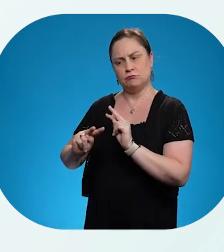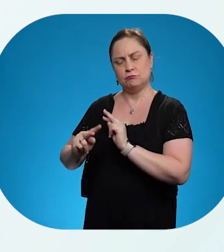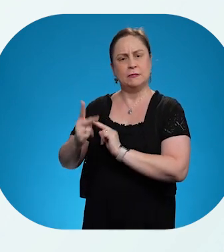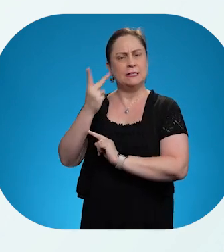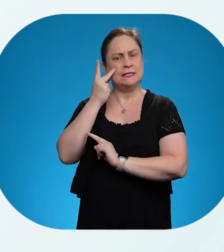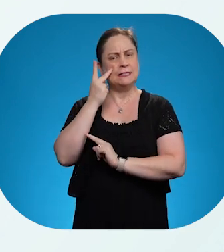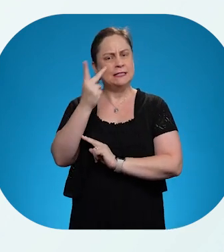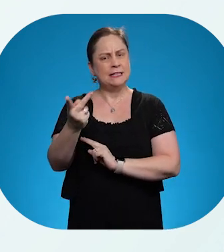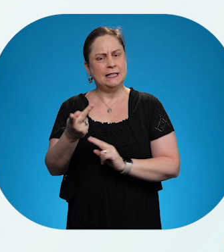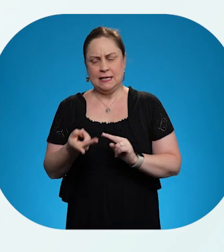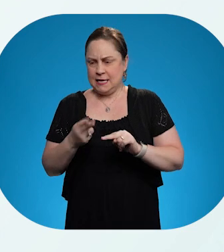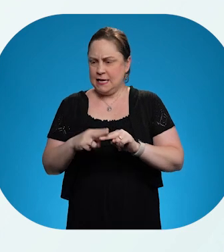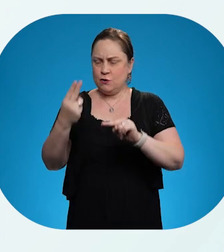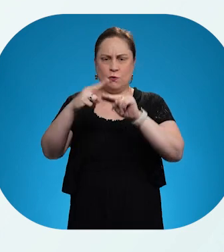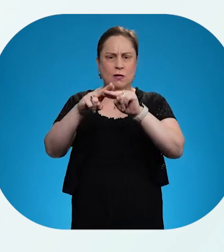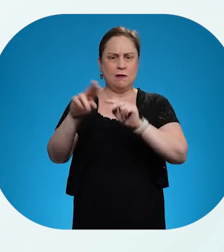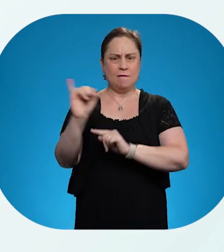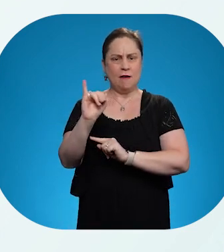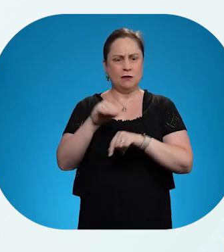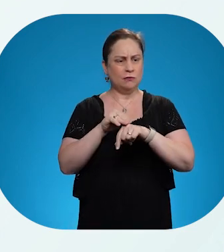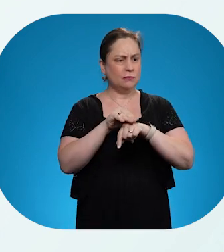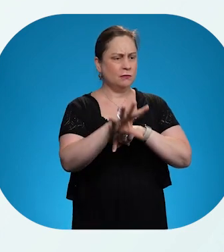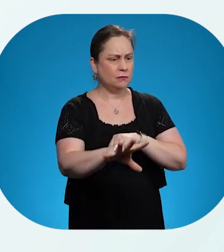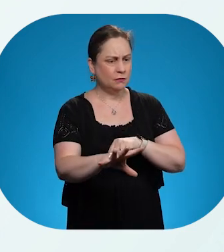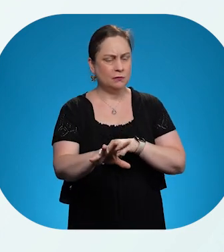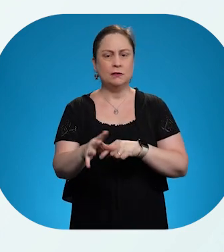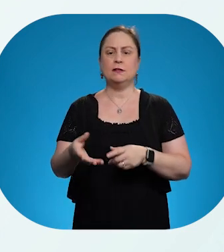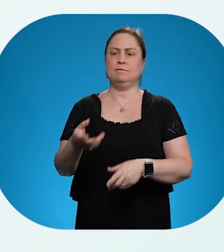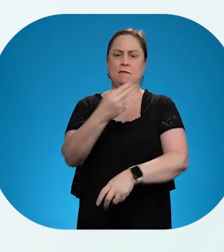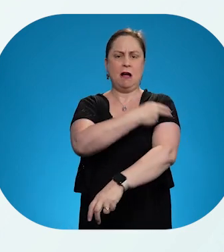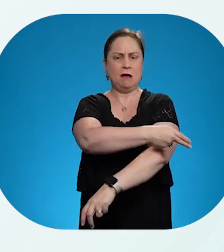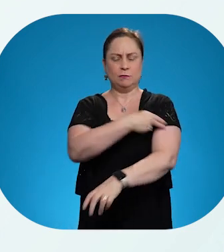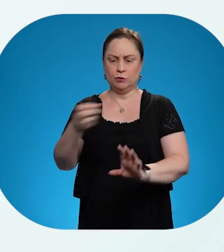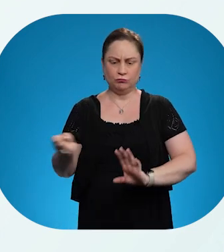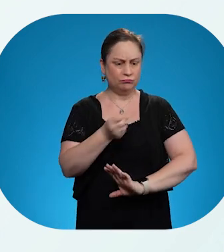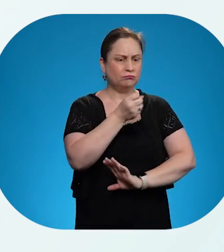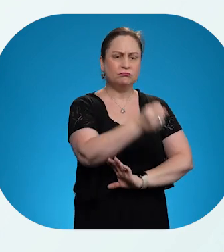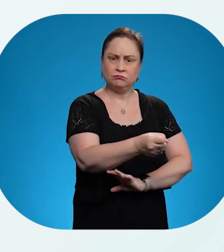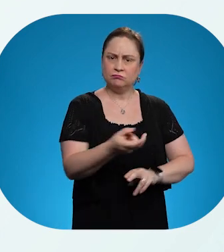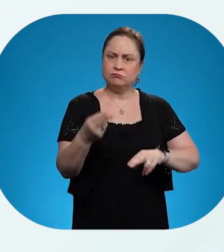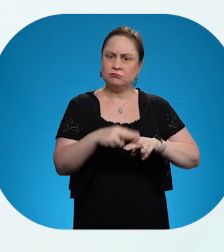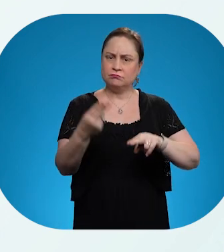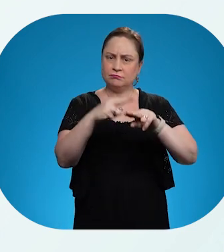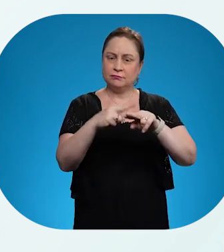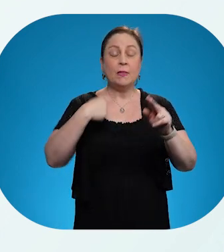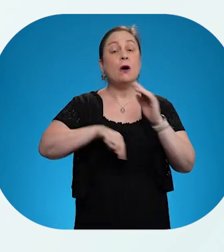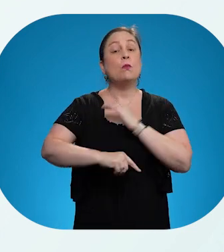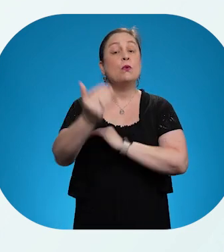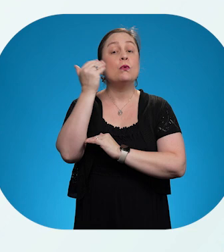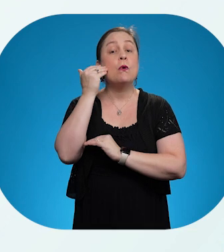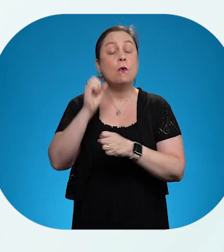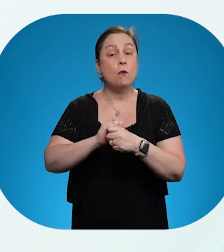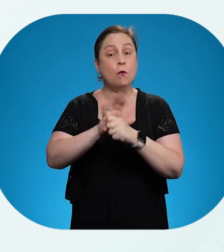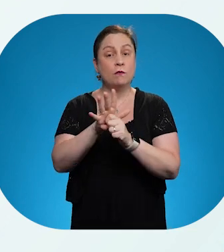surveillance indicates an increase in infections, and hospitalizations have been going up. We know COVID impacts